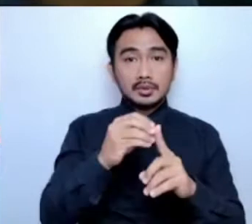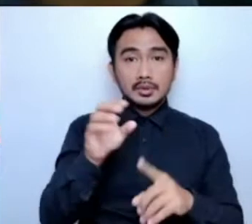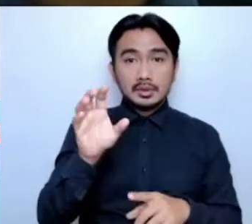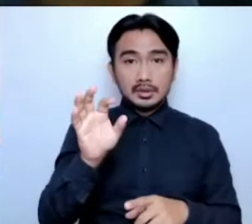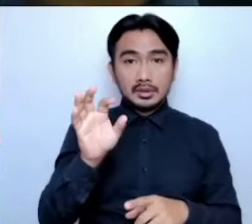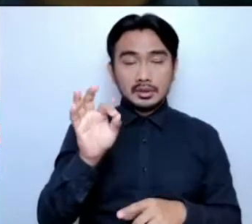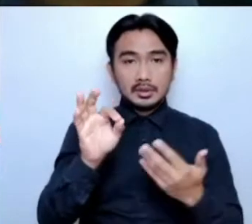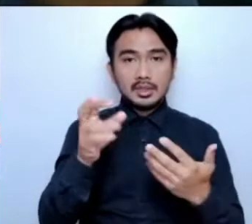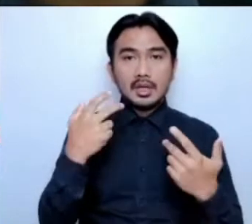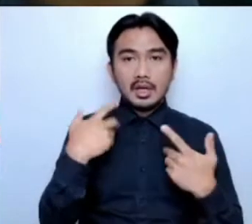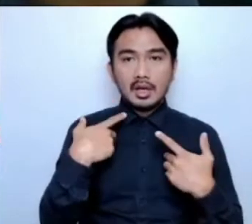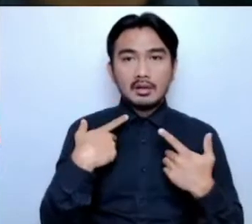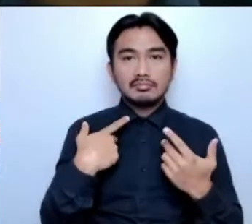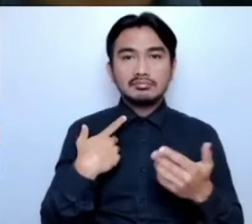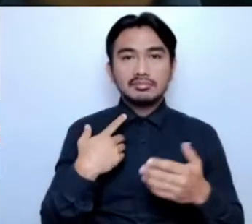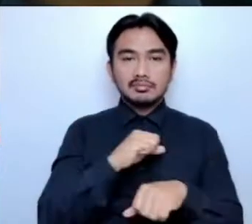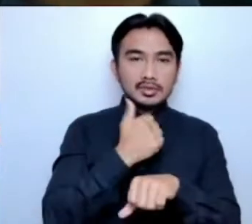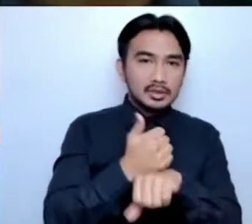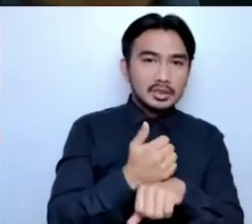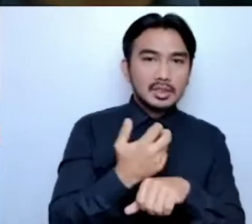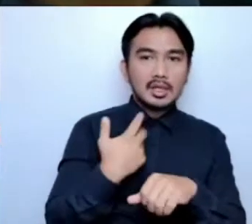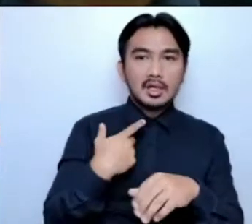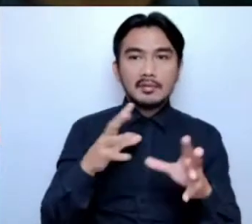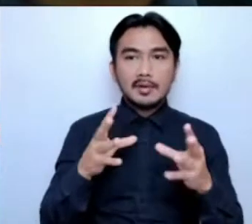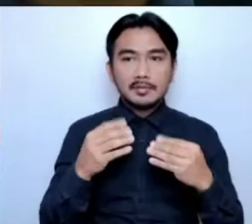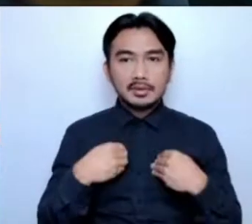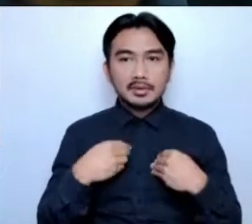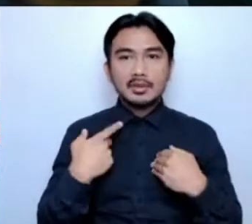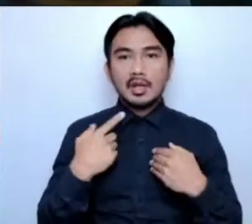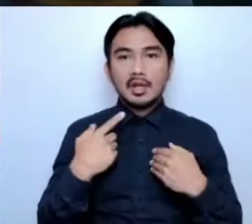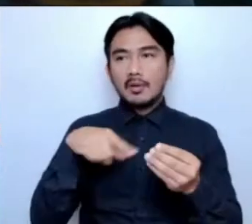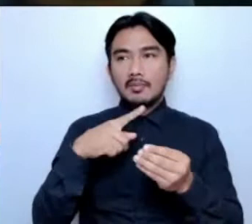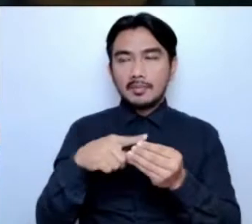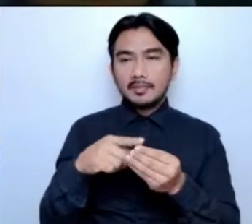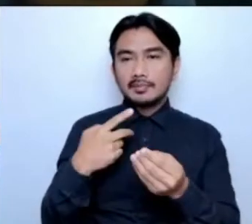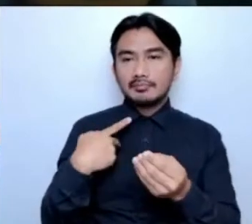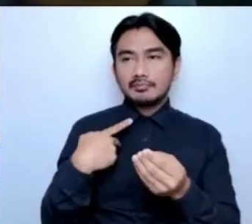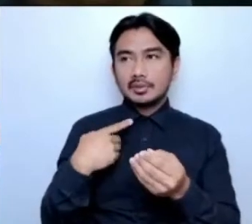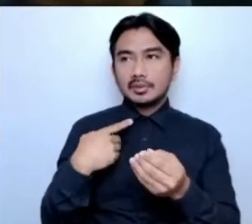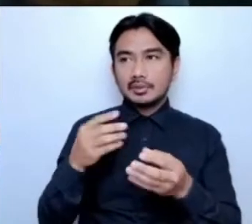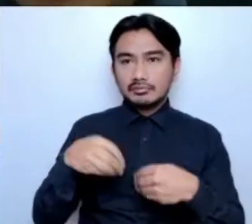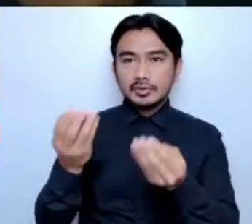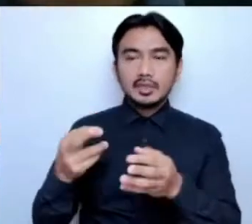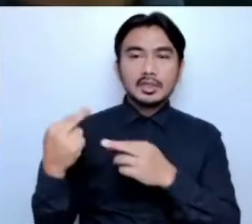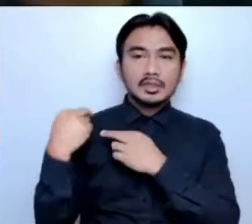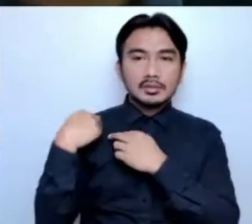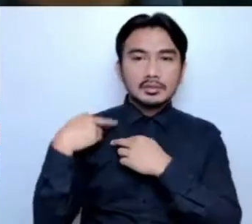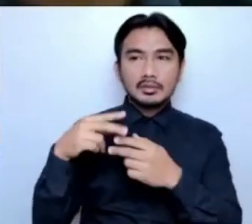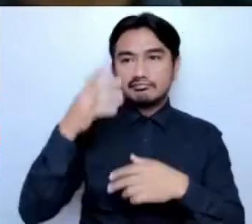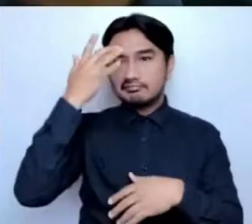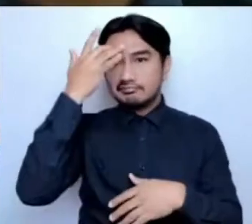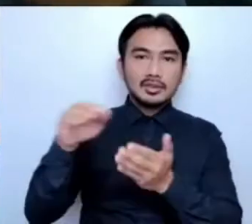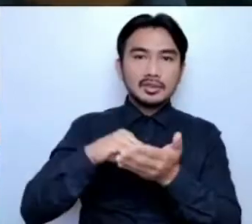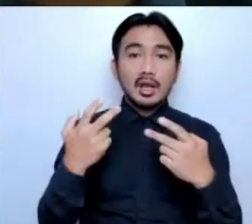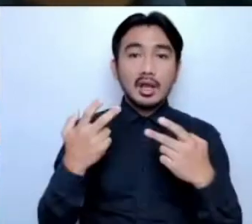adapted, and implemented teaching strategies that are responsive to learners with disabilities, giftedness and talents, you also have two